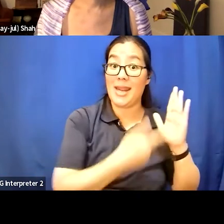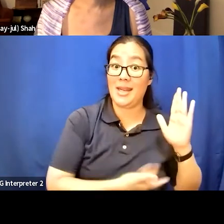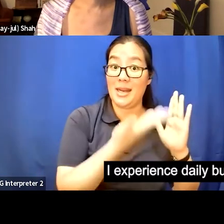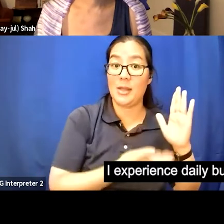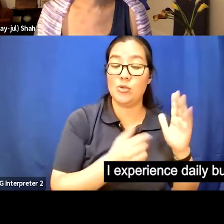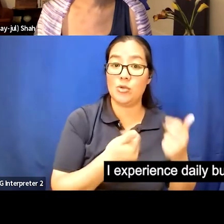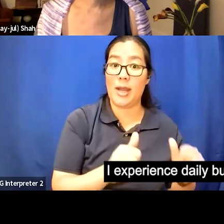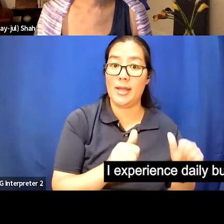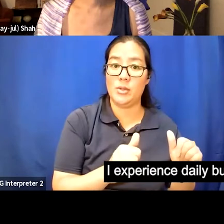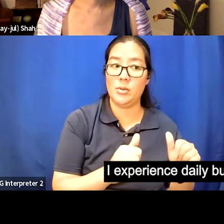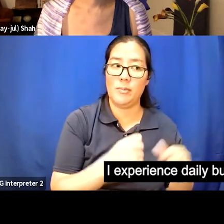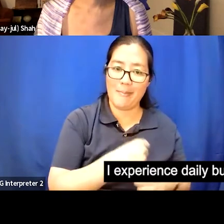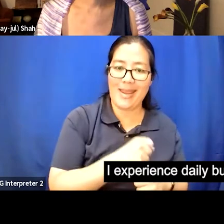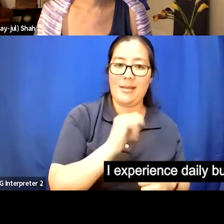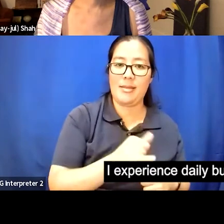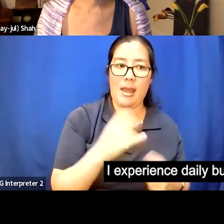that